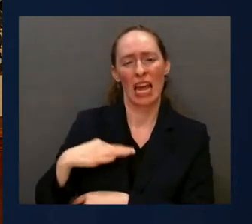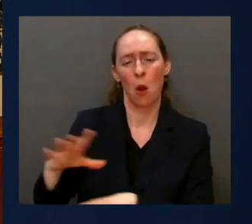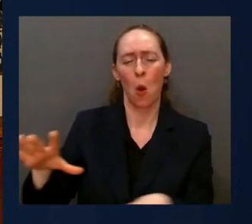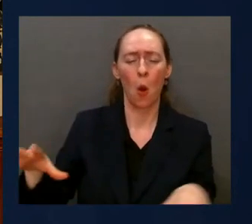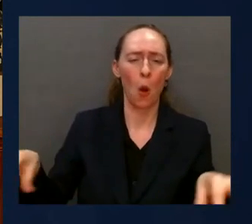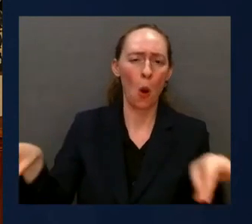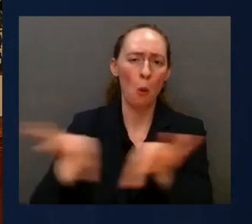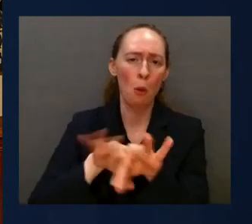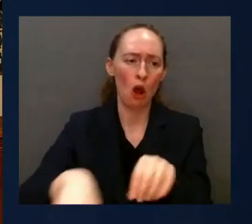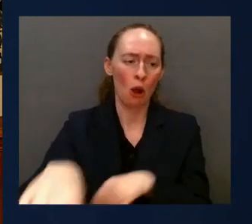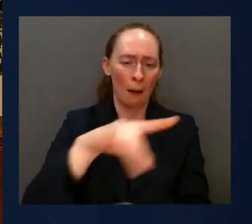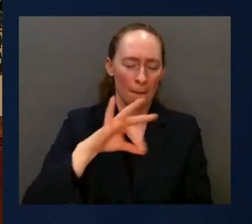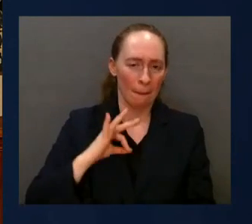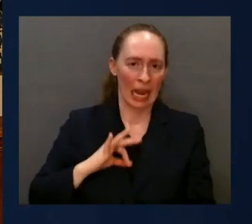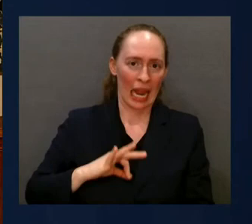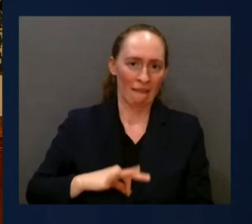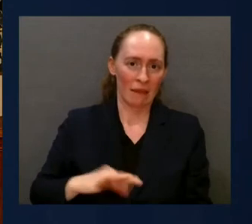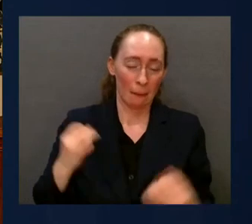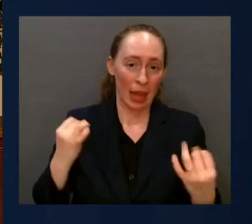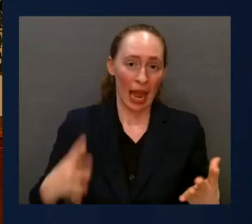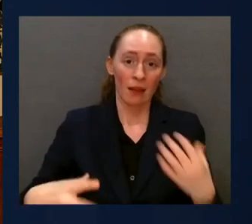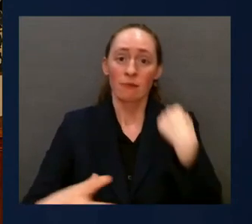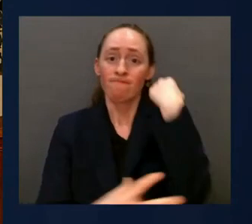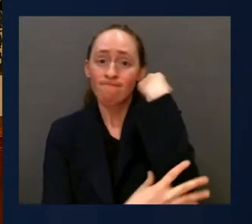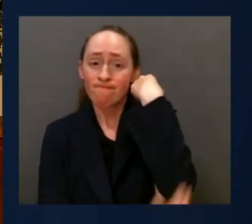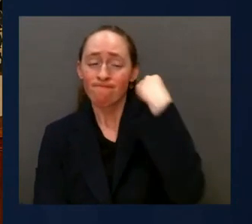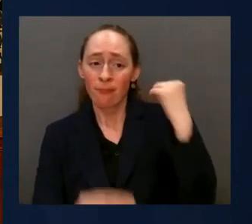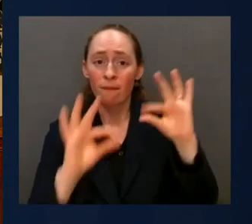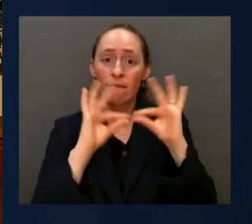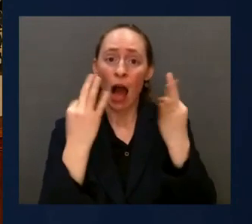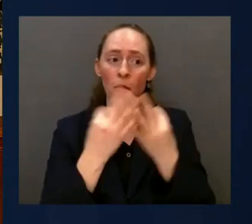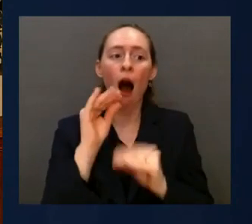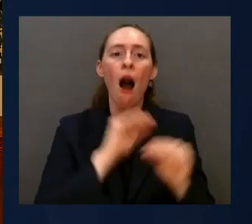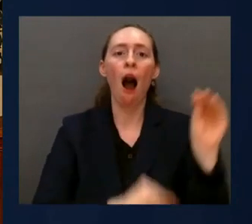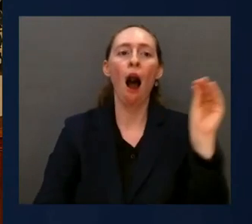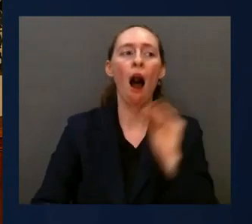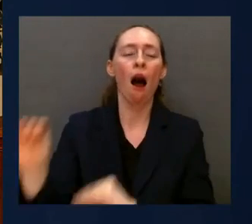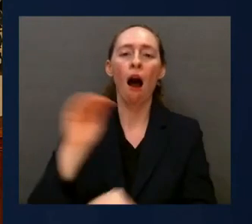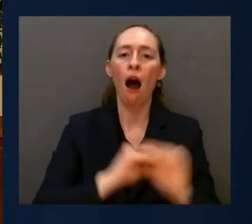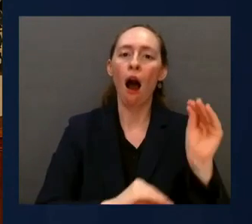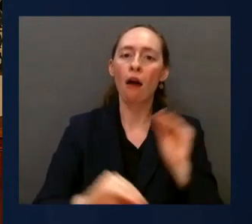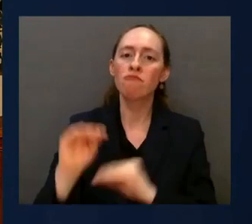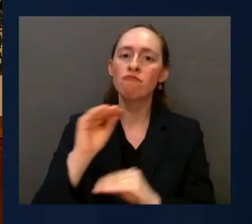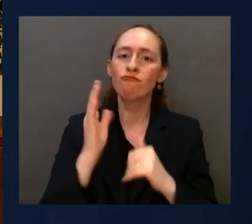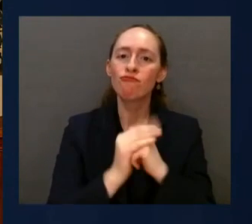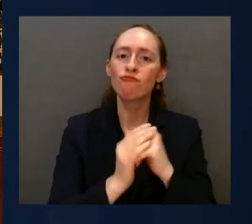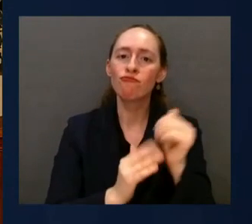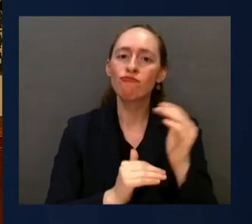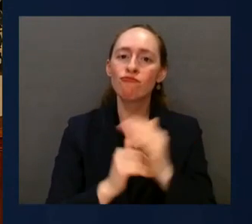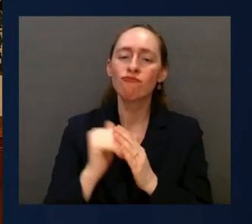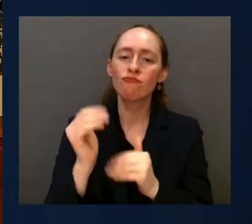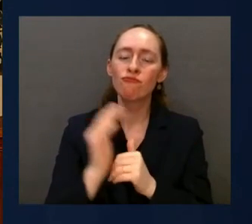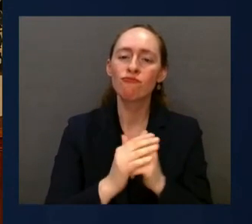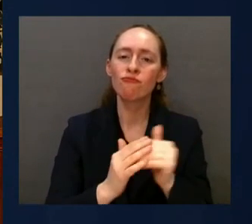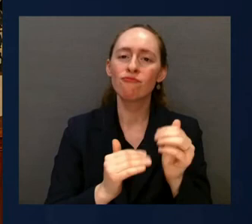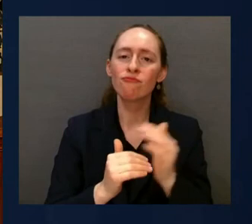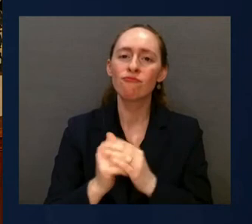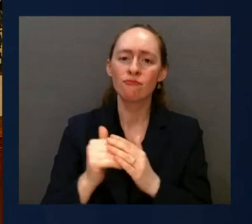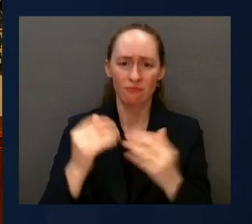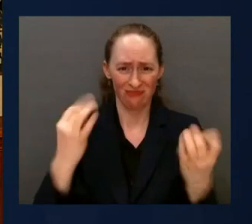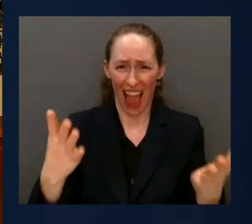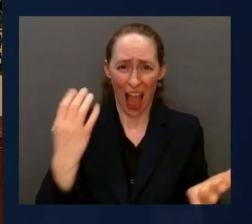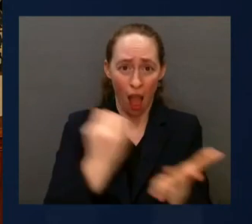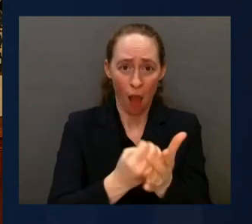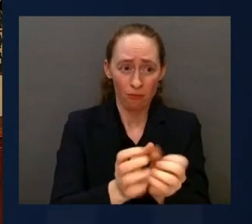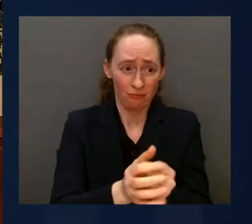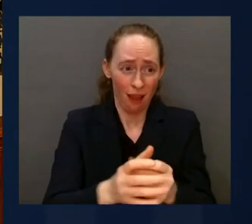the way, when we do all these things, we increase productivity. We increase economic growth. So let's finish the job